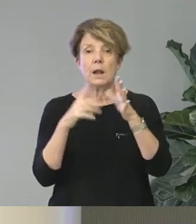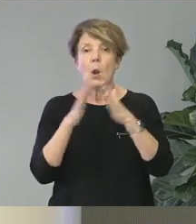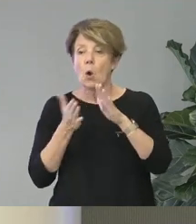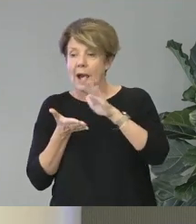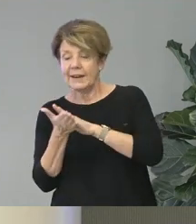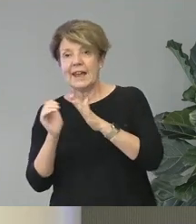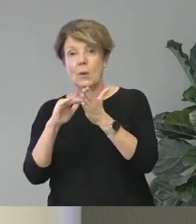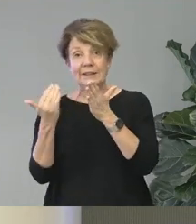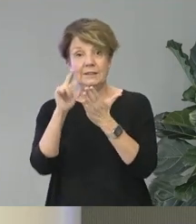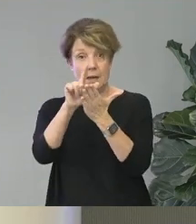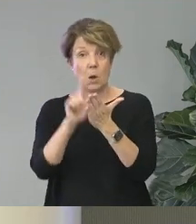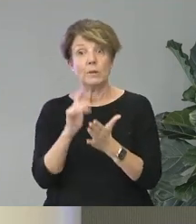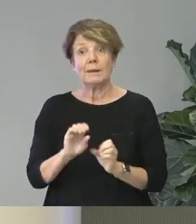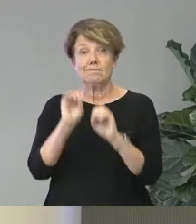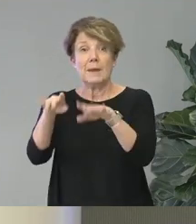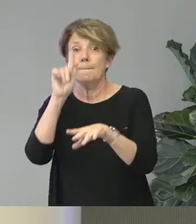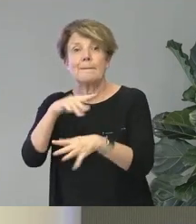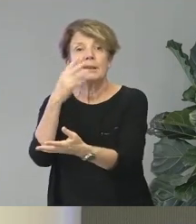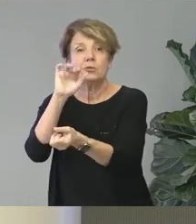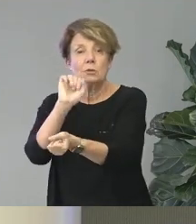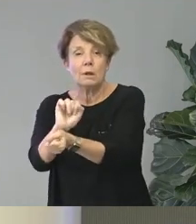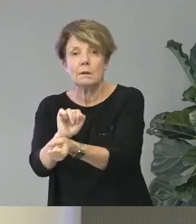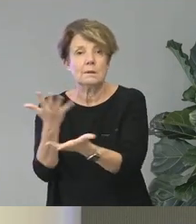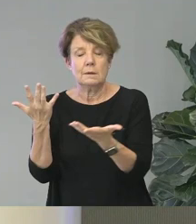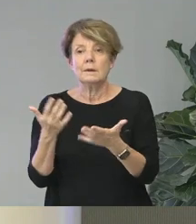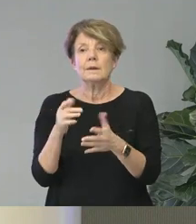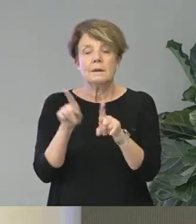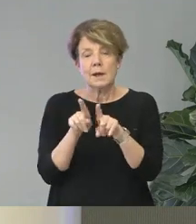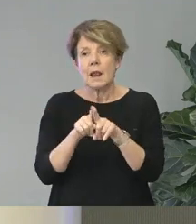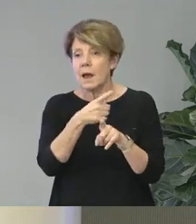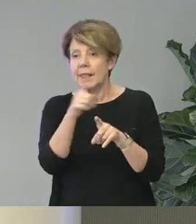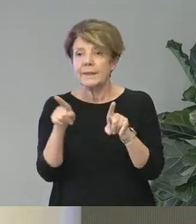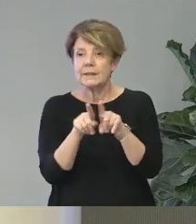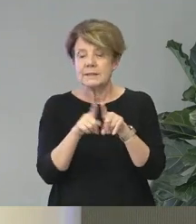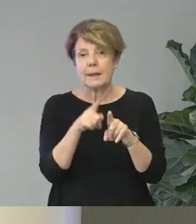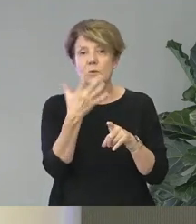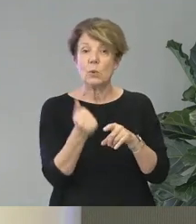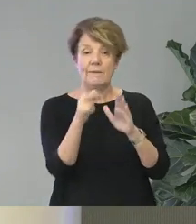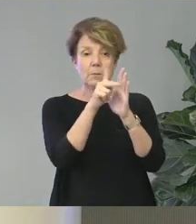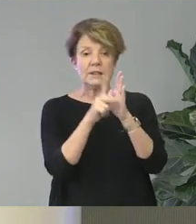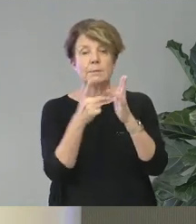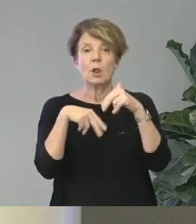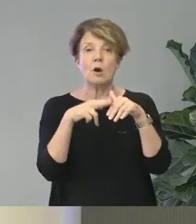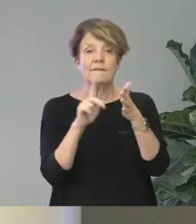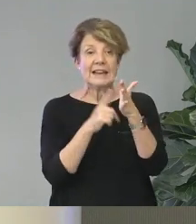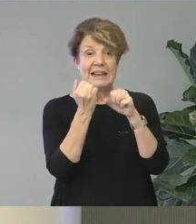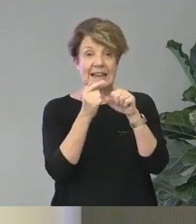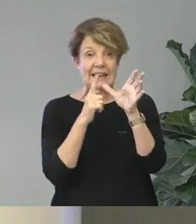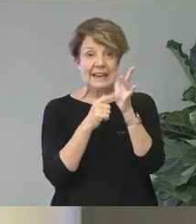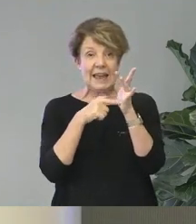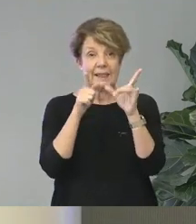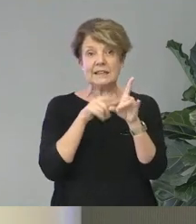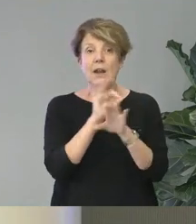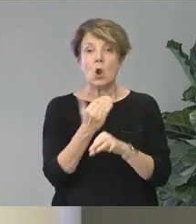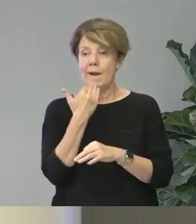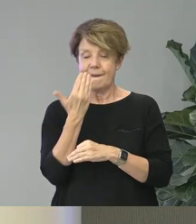suggests why our current protections, including the rule of statutory construction known as the principle of legality, are just